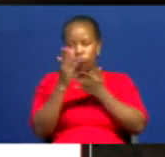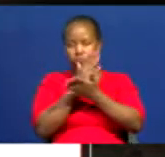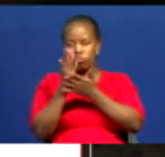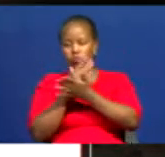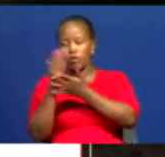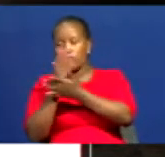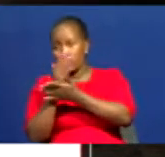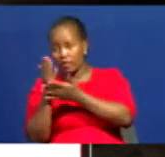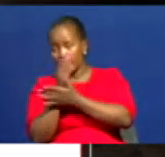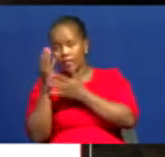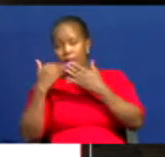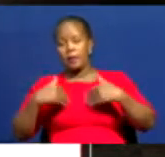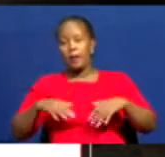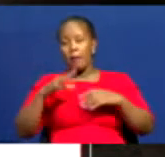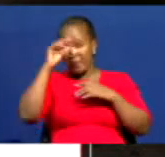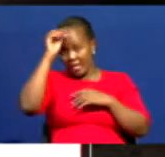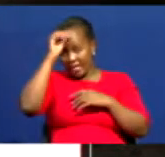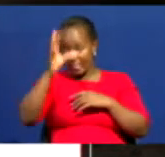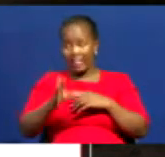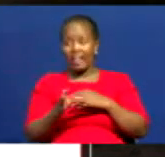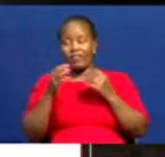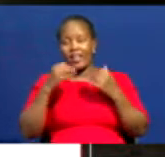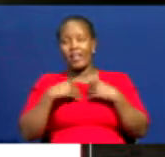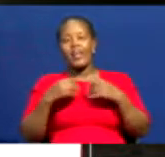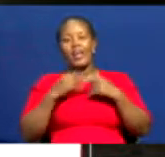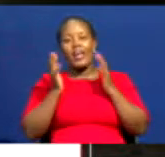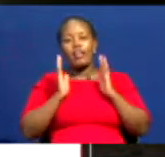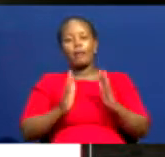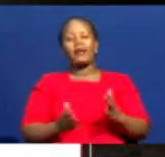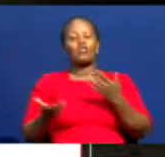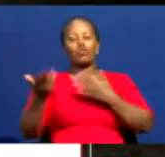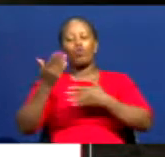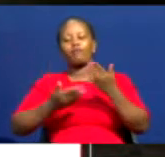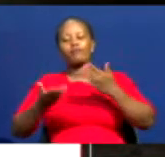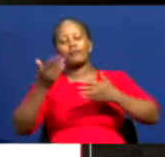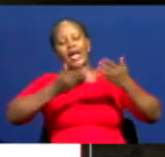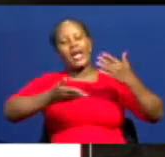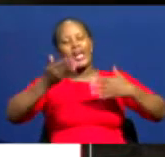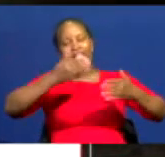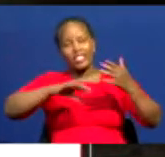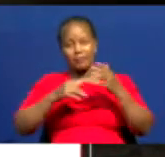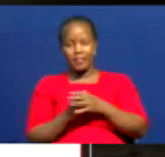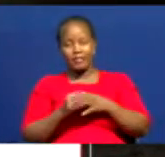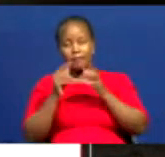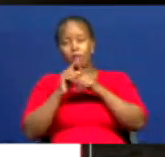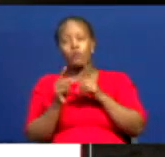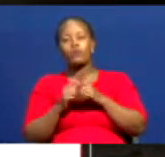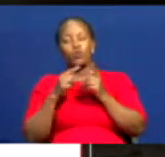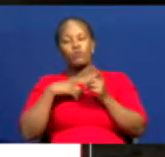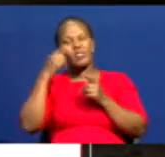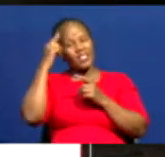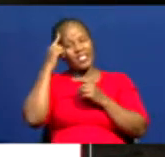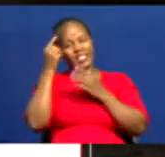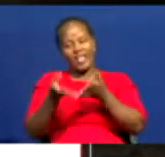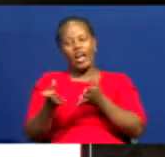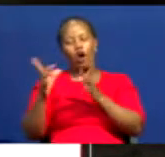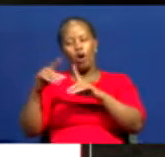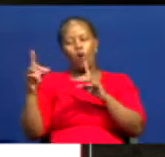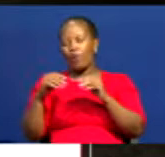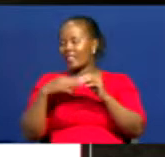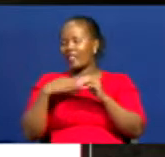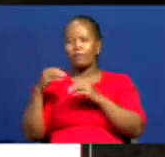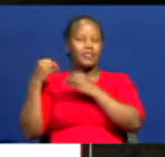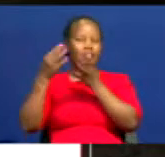I've had personal engagement with them. And I think the message has really been